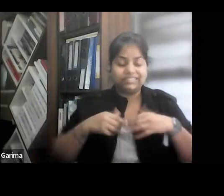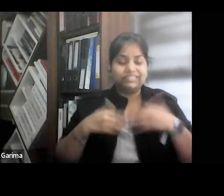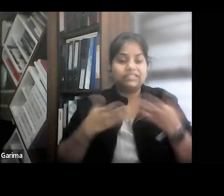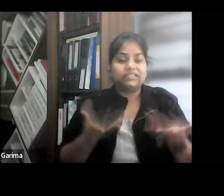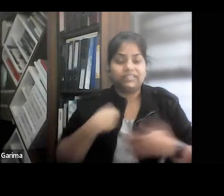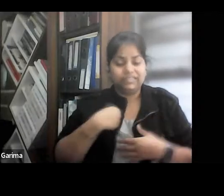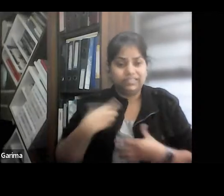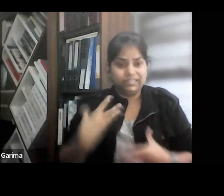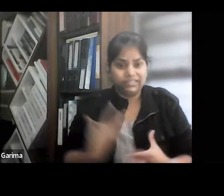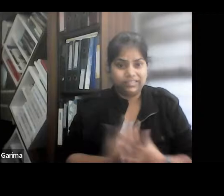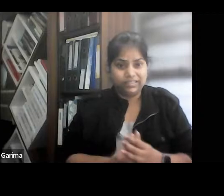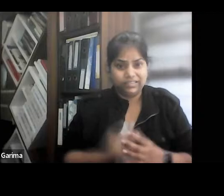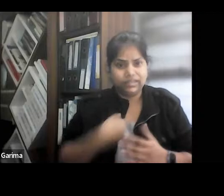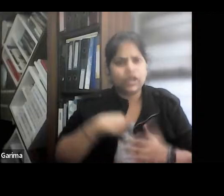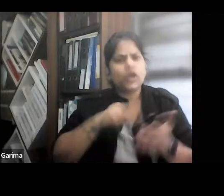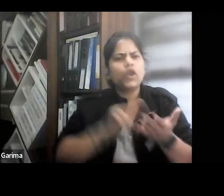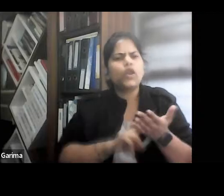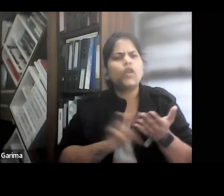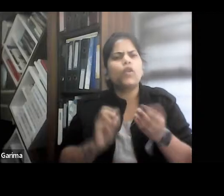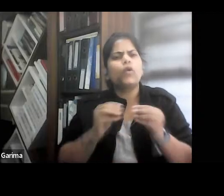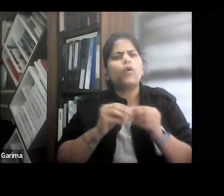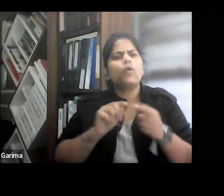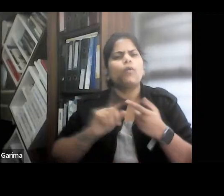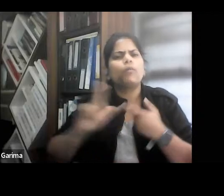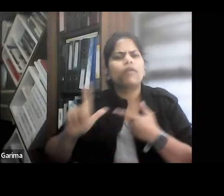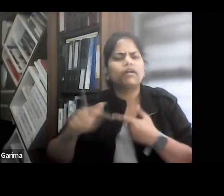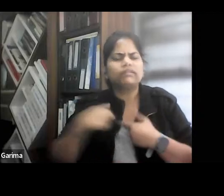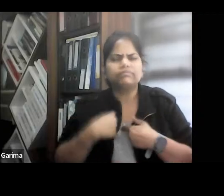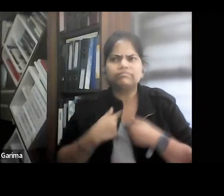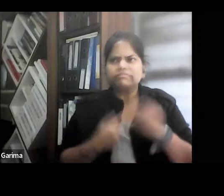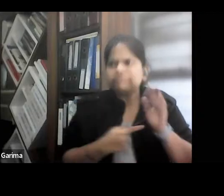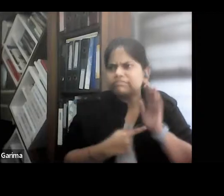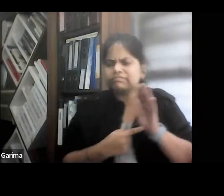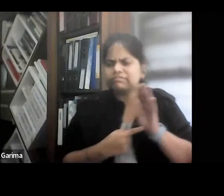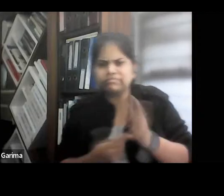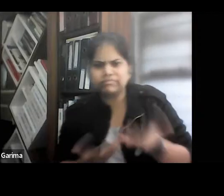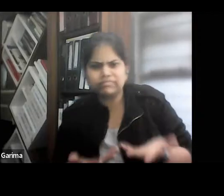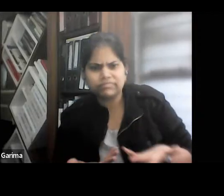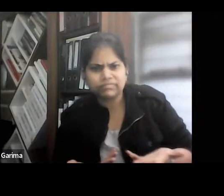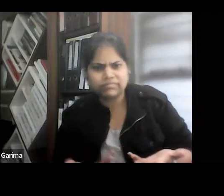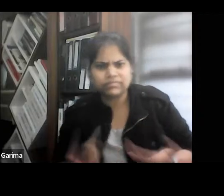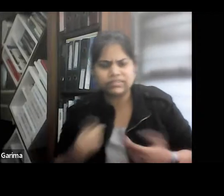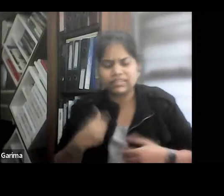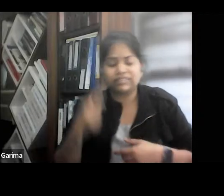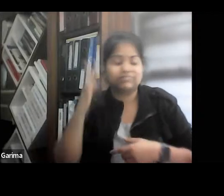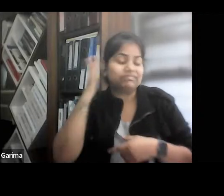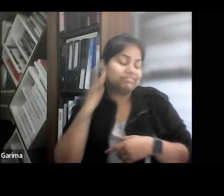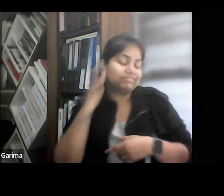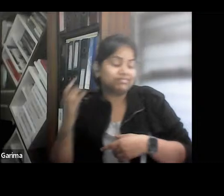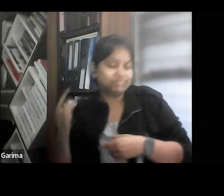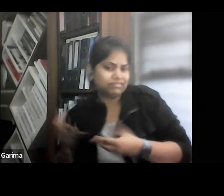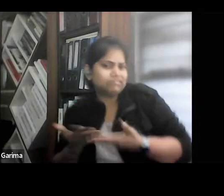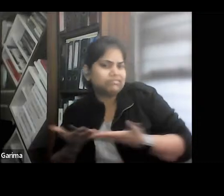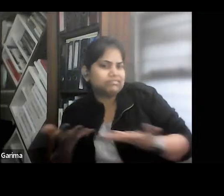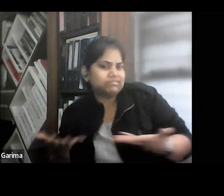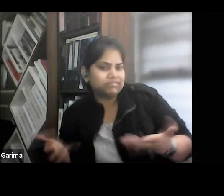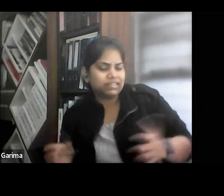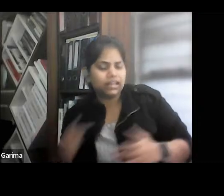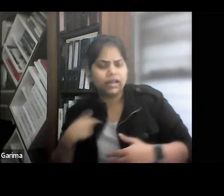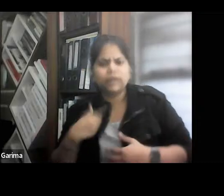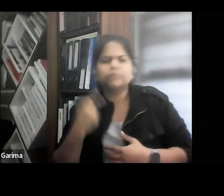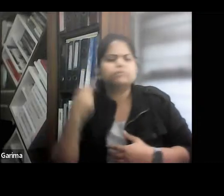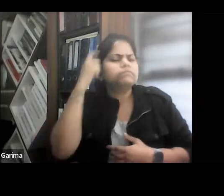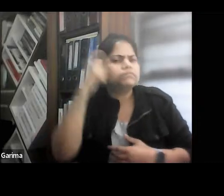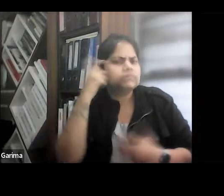be normal, or else deliberately tries to avoid that state. We consider what